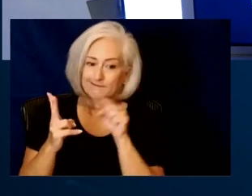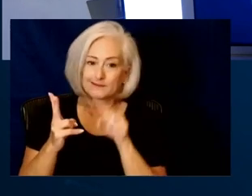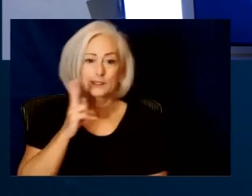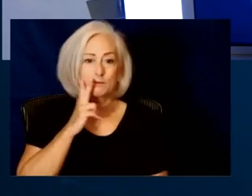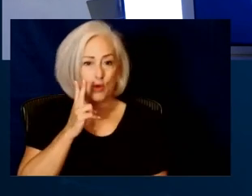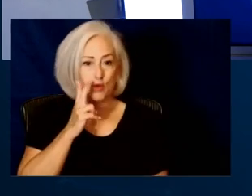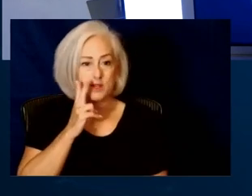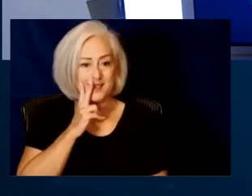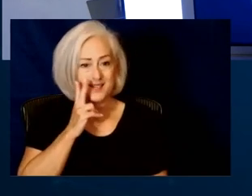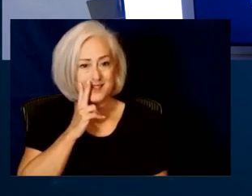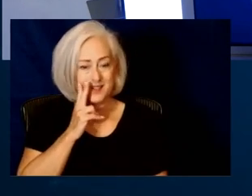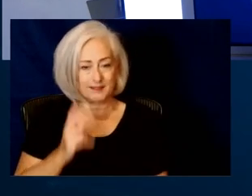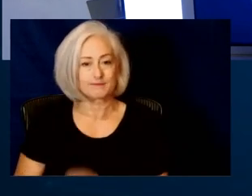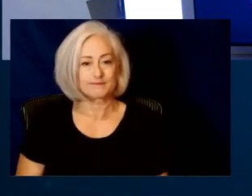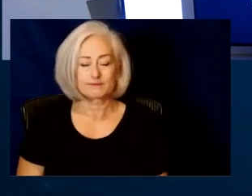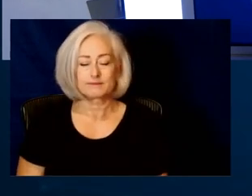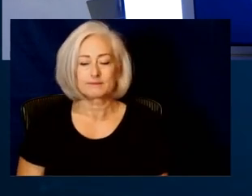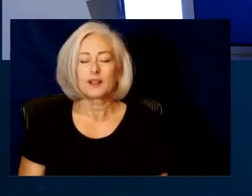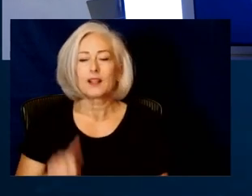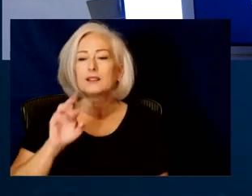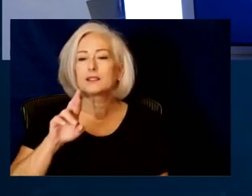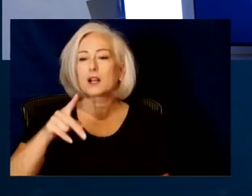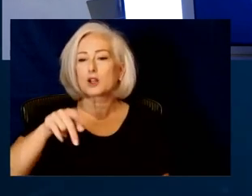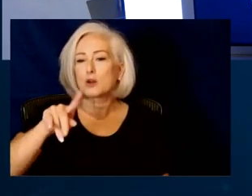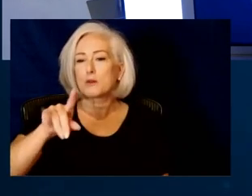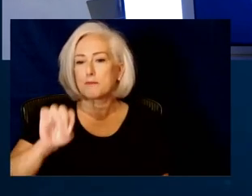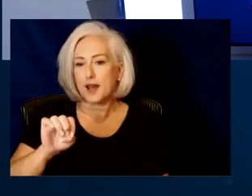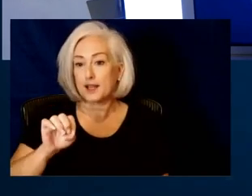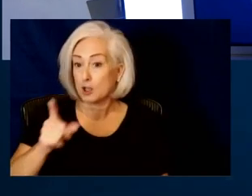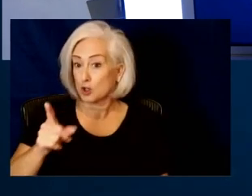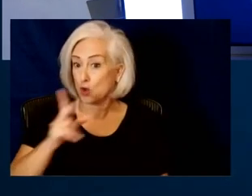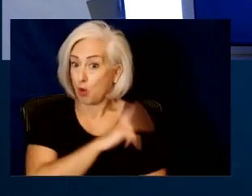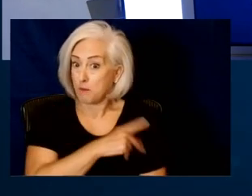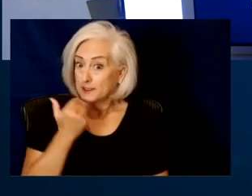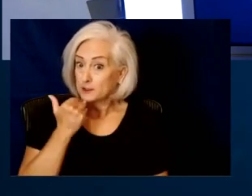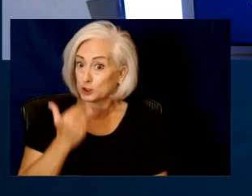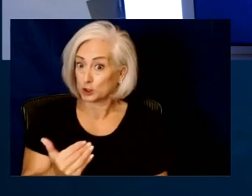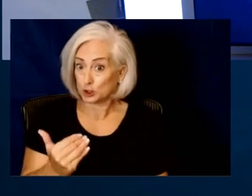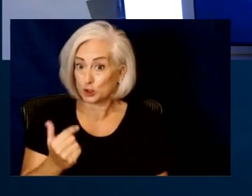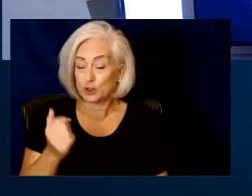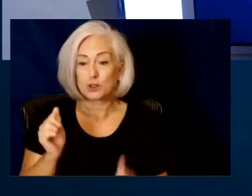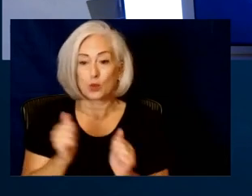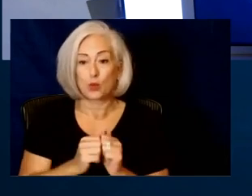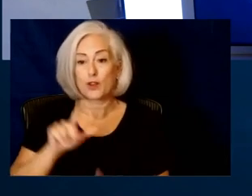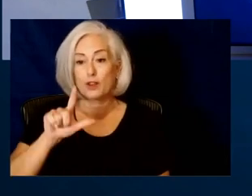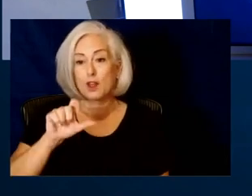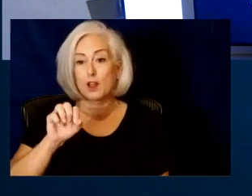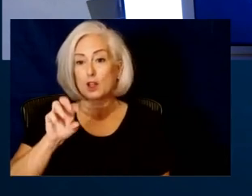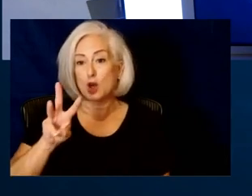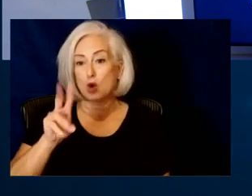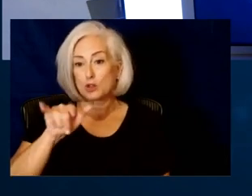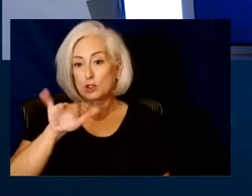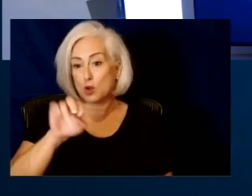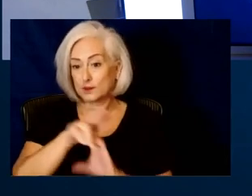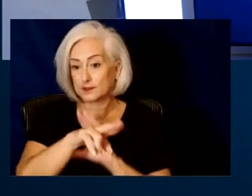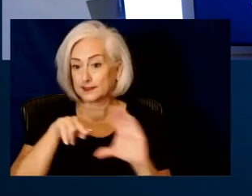patients, are they good with the low-dose CT scanner out there in Great Bend, or how's that going so far?